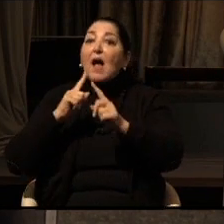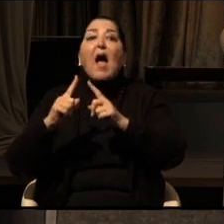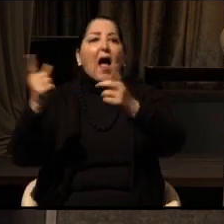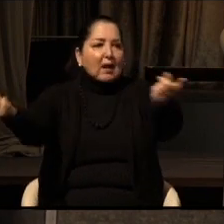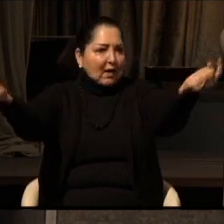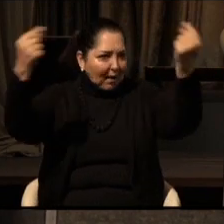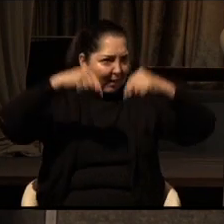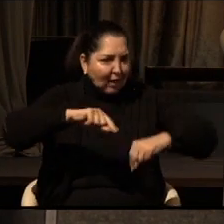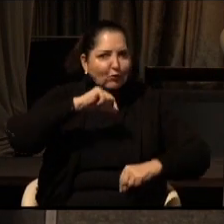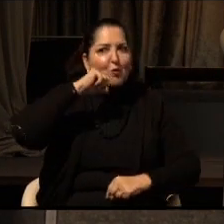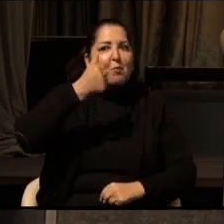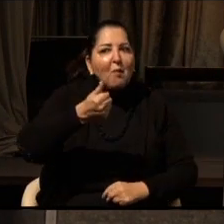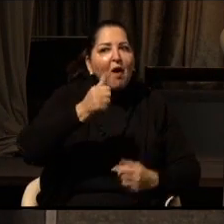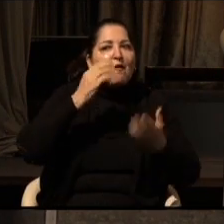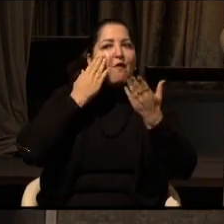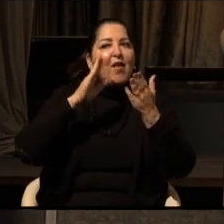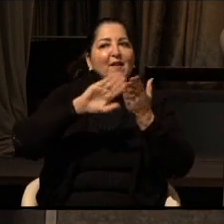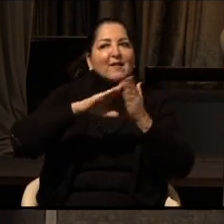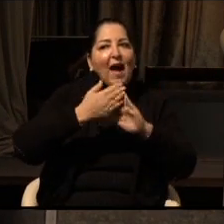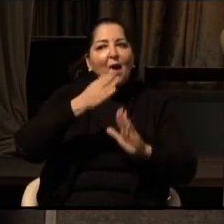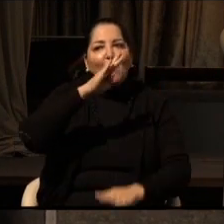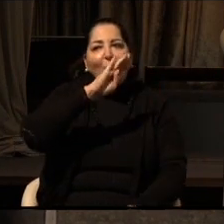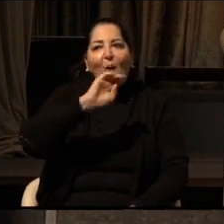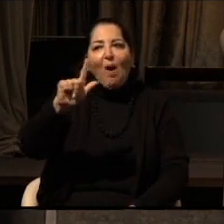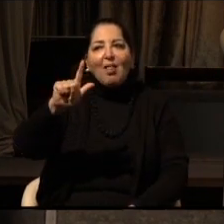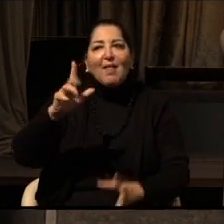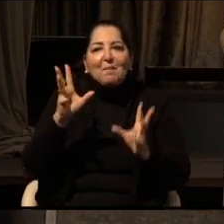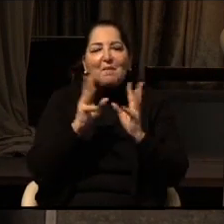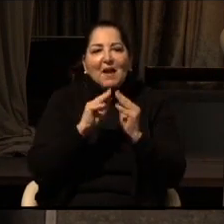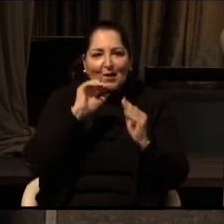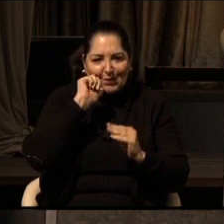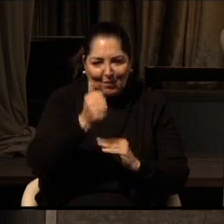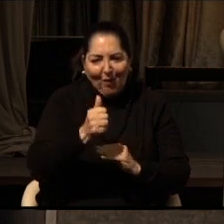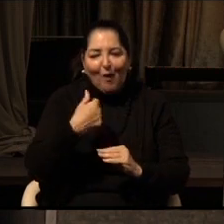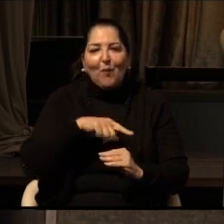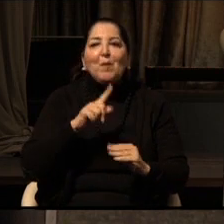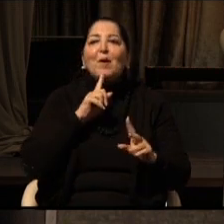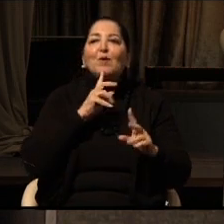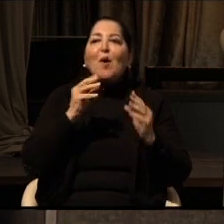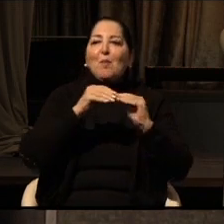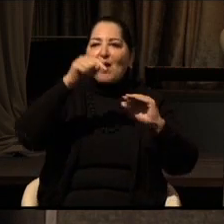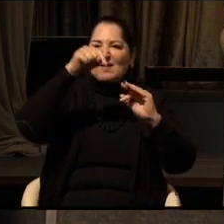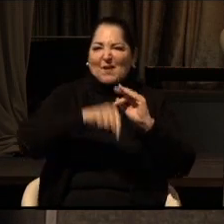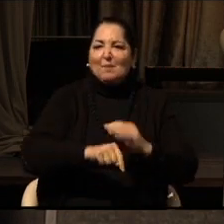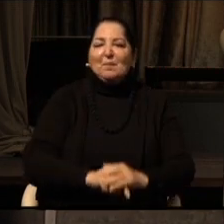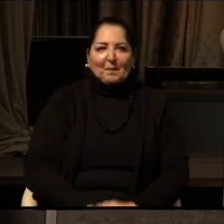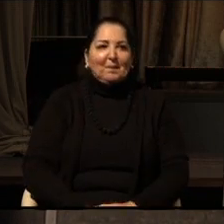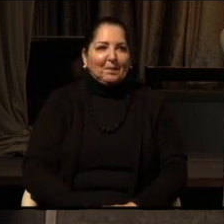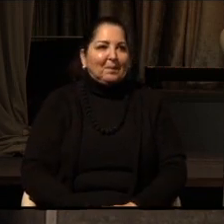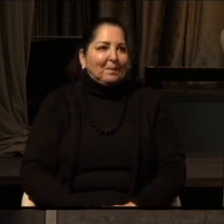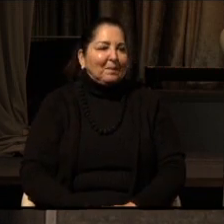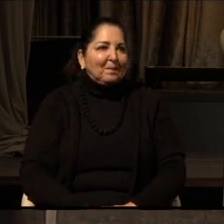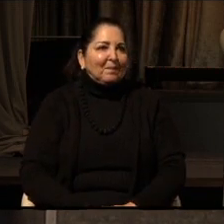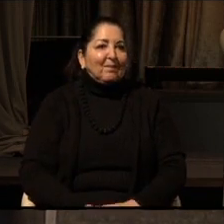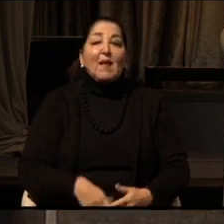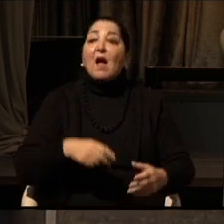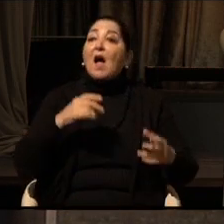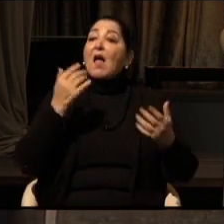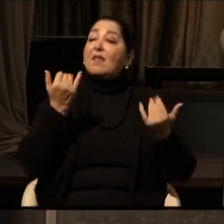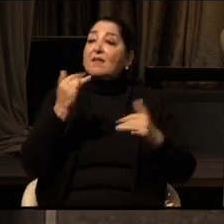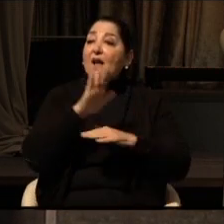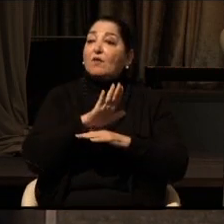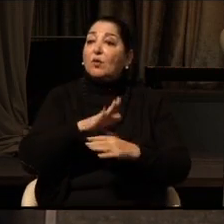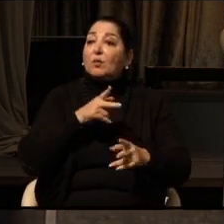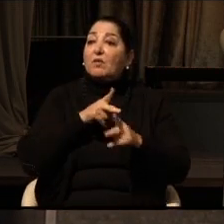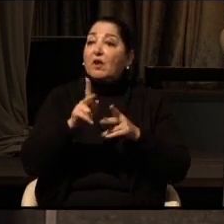can get deeper into these discussions as a community. join this afternoon's professional development